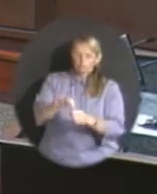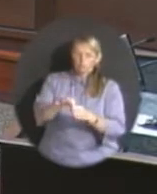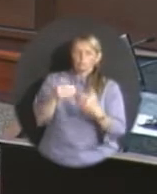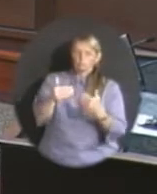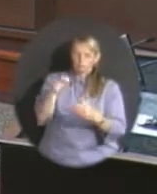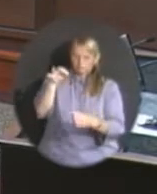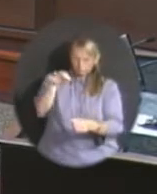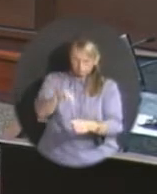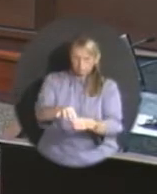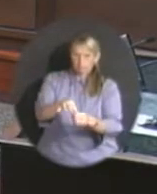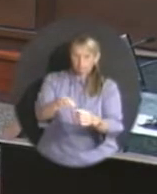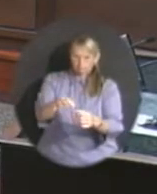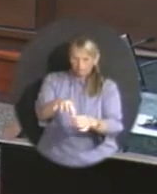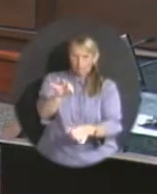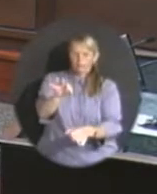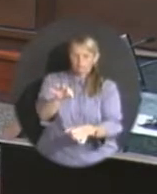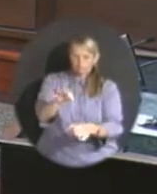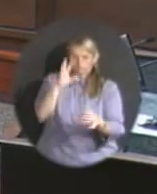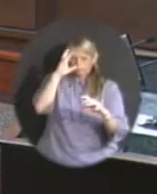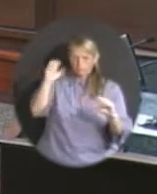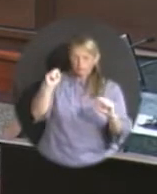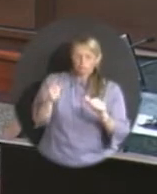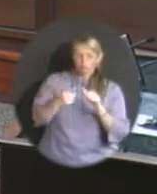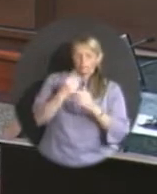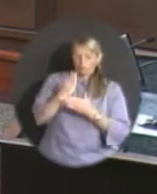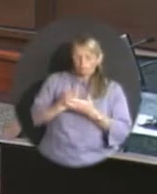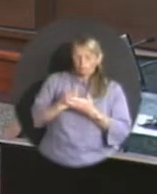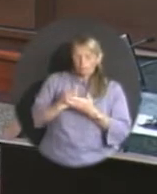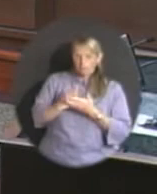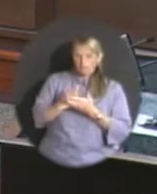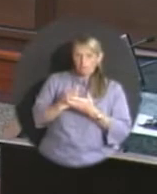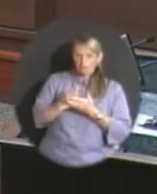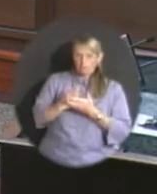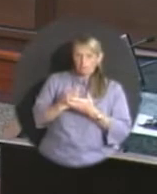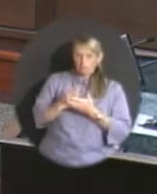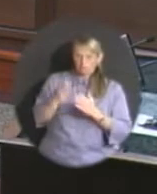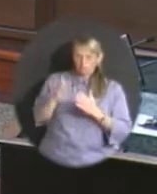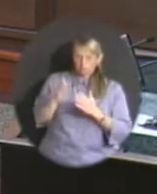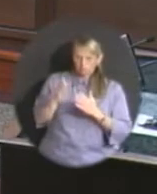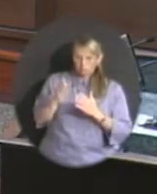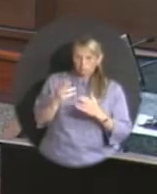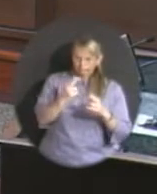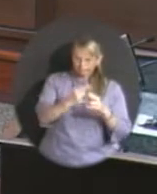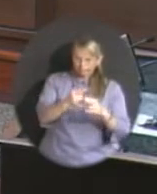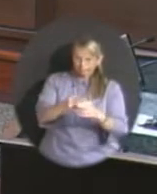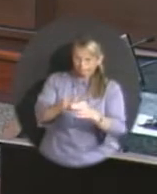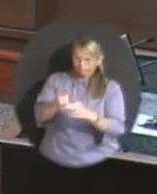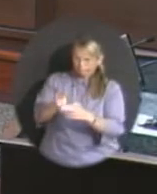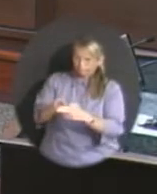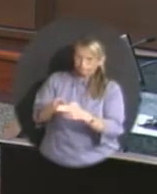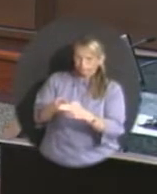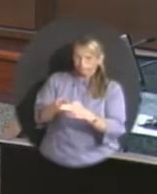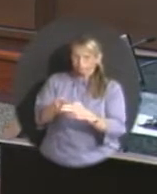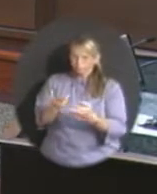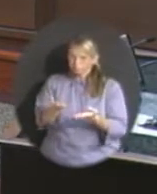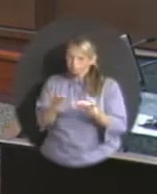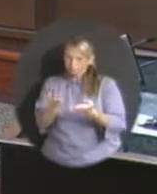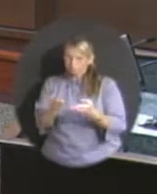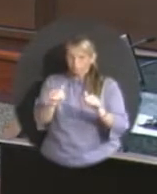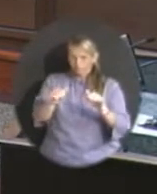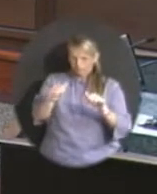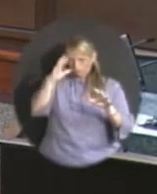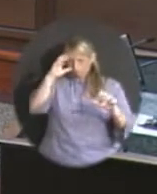it's a two-step process. First part of the process is to name potential board presidents, and then we'll